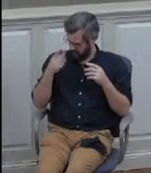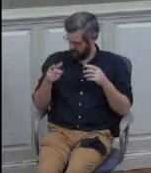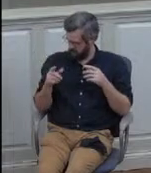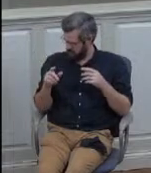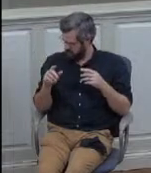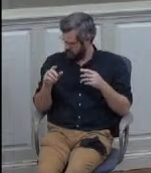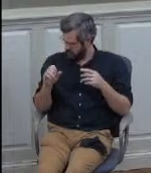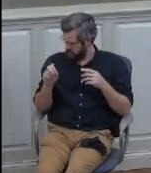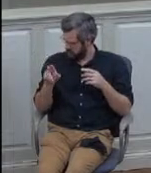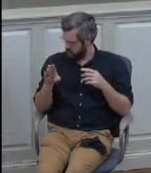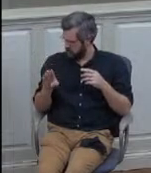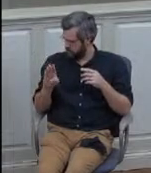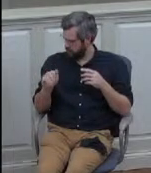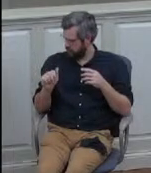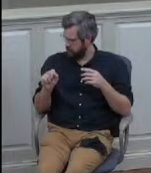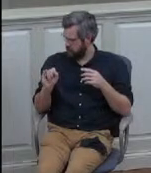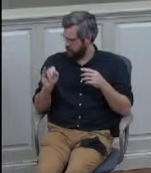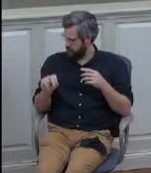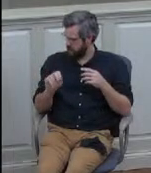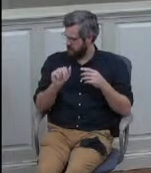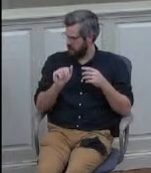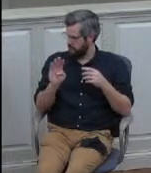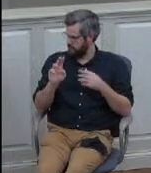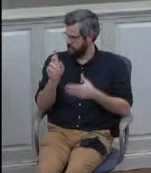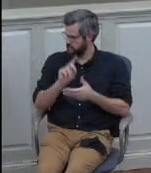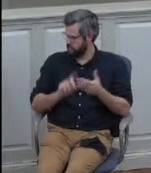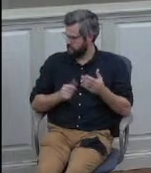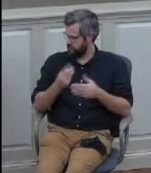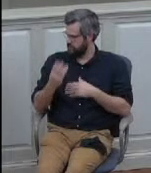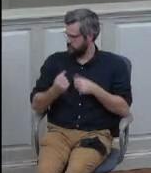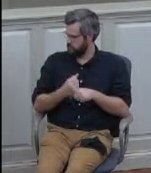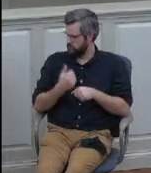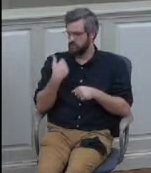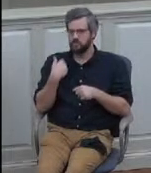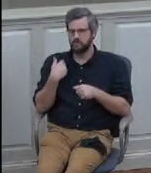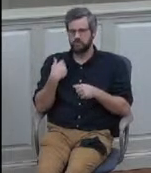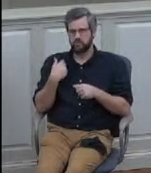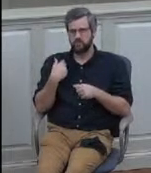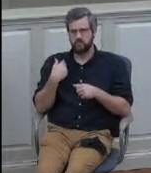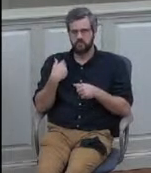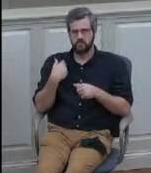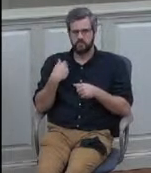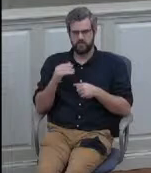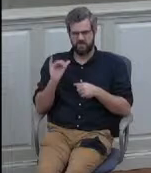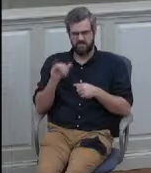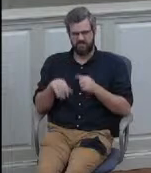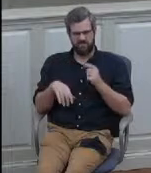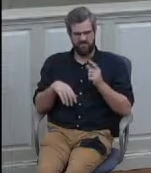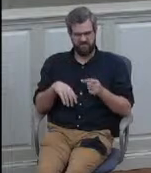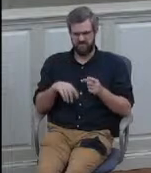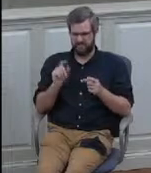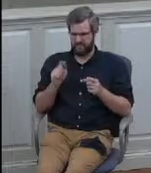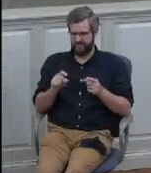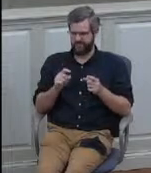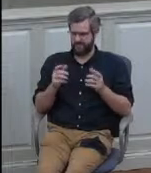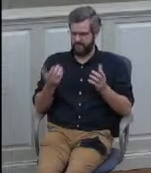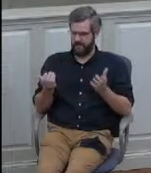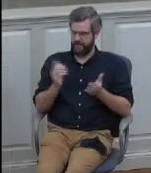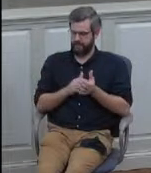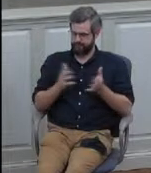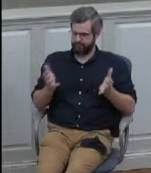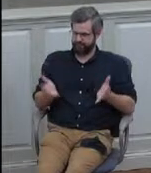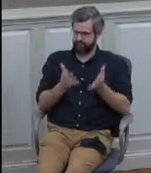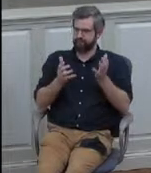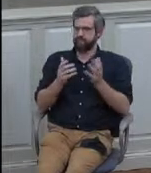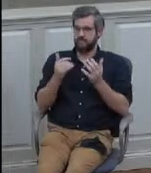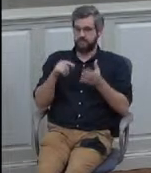the sub-basin A and B design that was done a few years ago. That kind of, I think, needs to be re-energized. So I'm going to meet with them